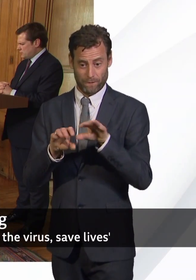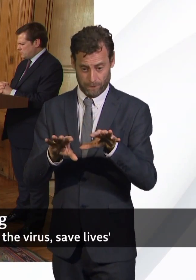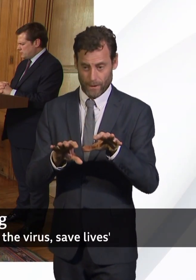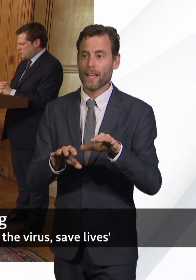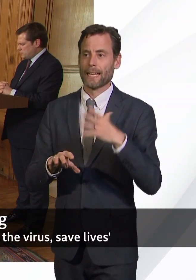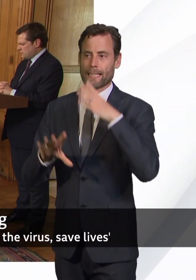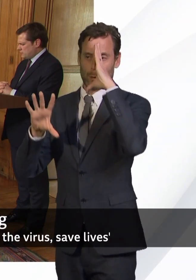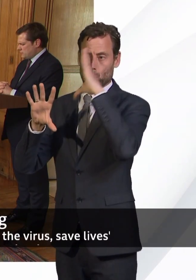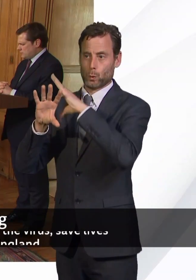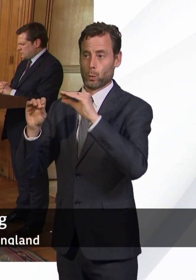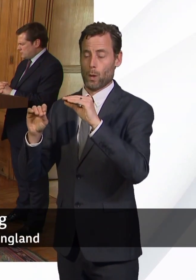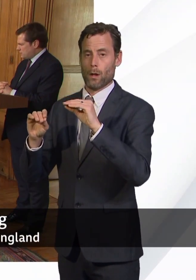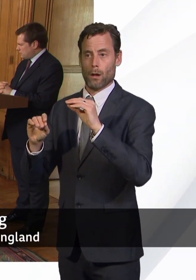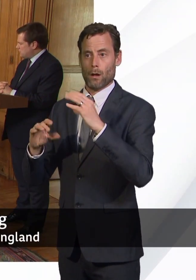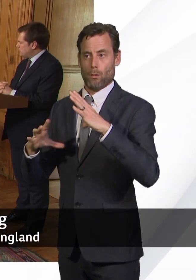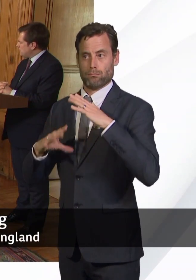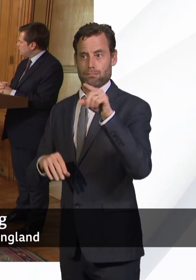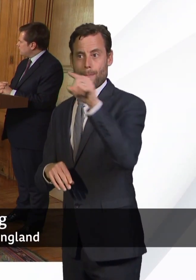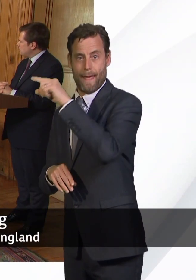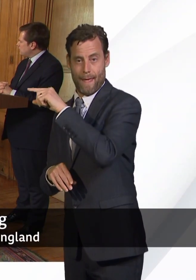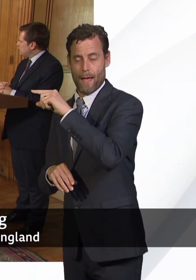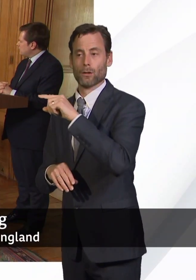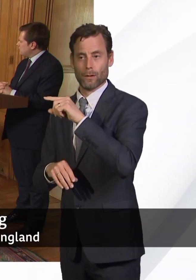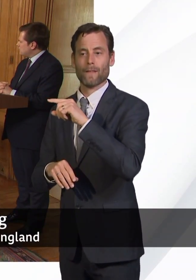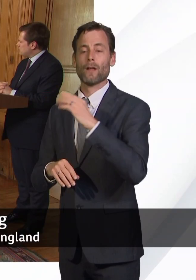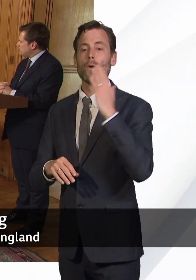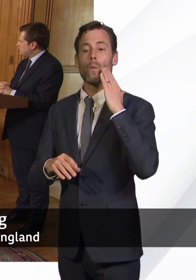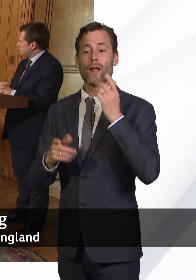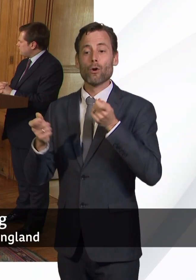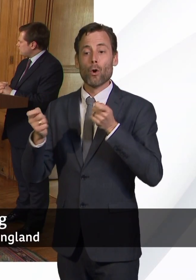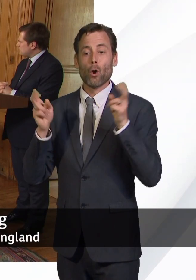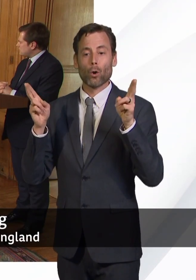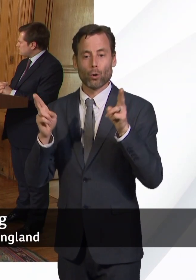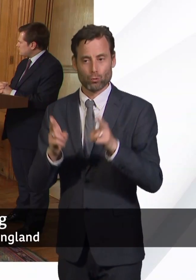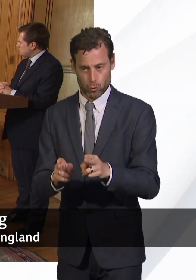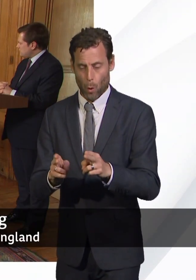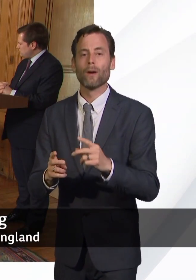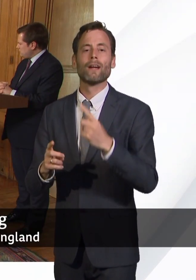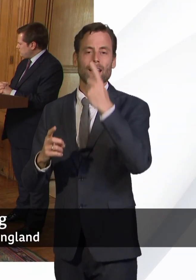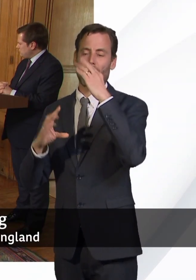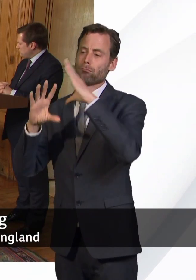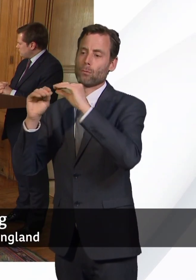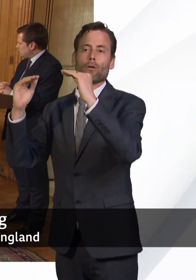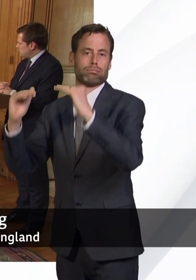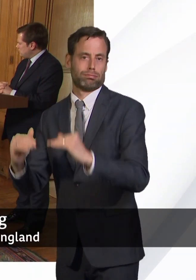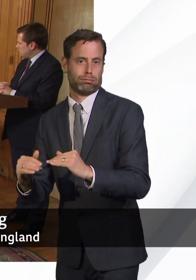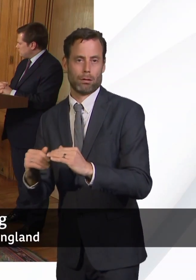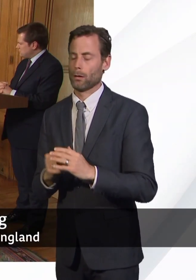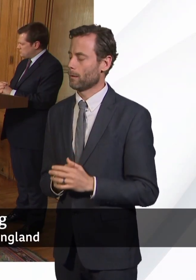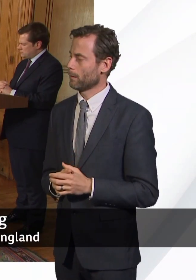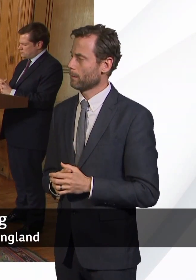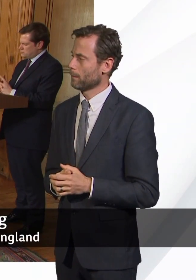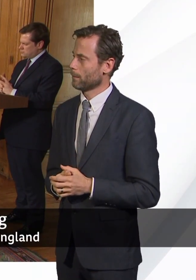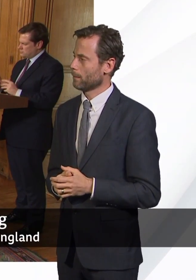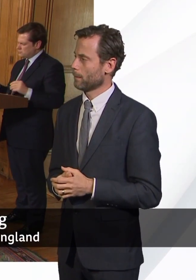again. Obviously, we're still at the top now. And I think in between that time and now, there have been a number of different steps. So